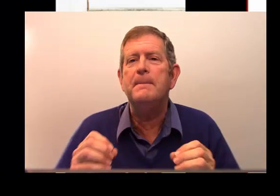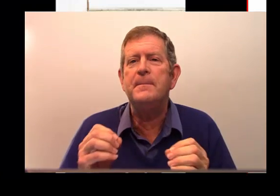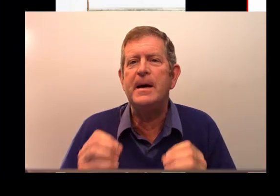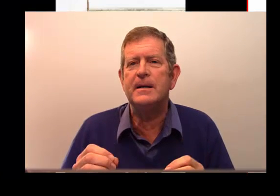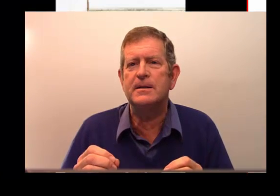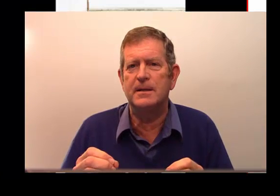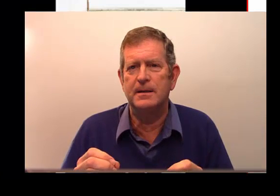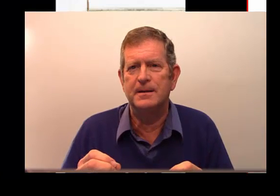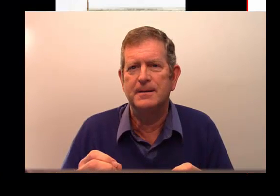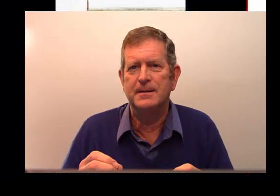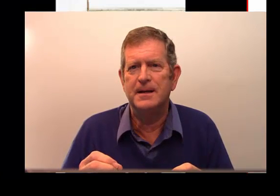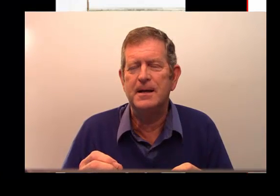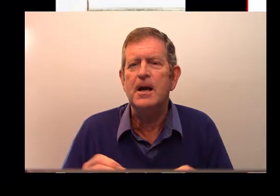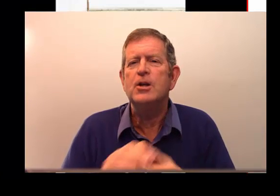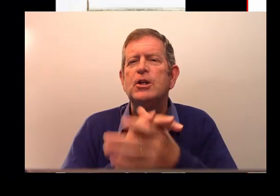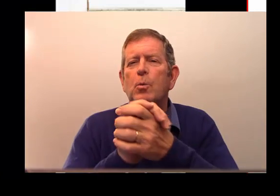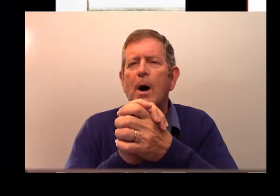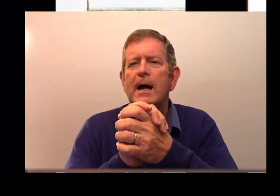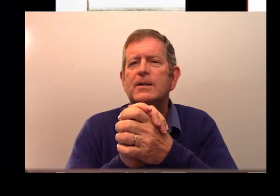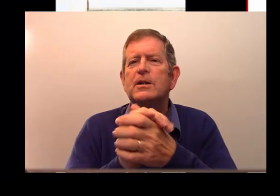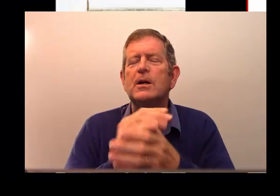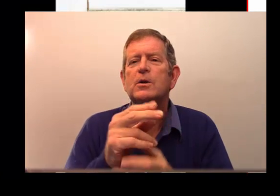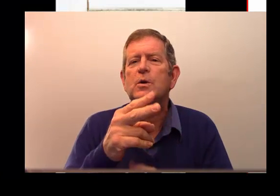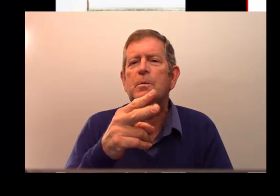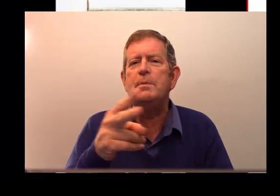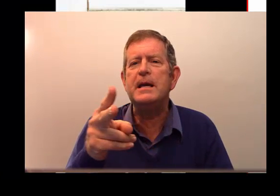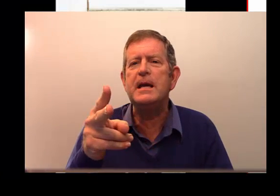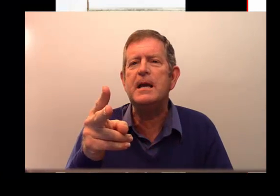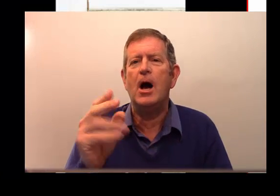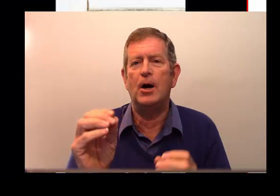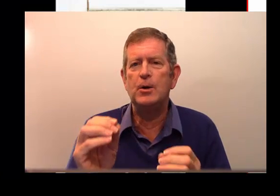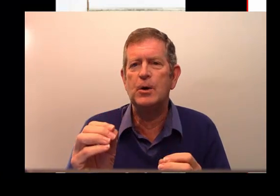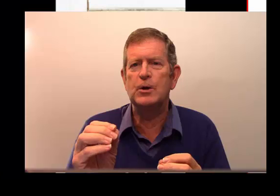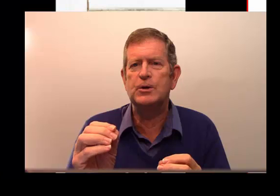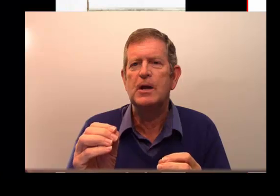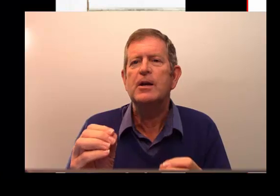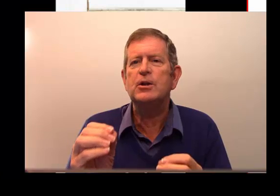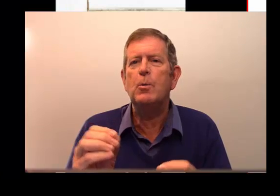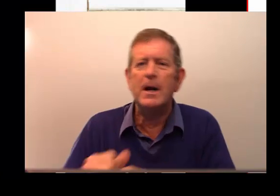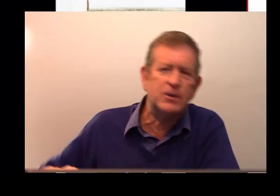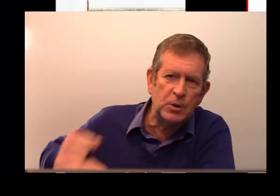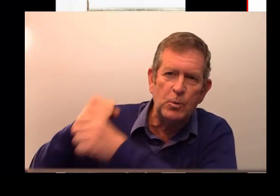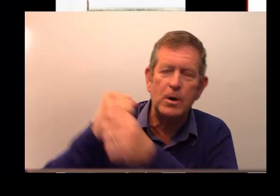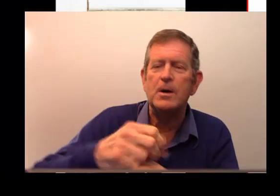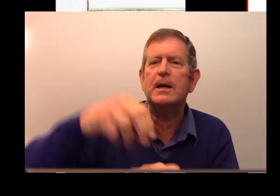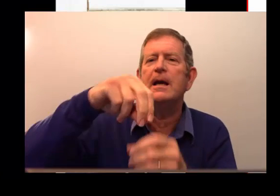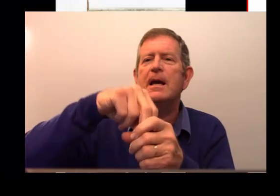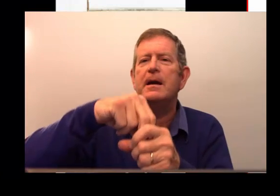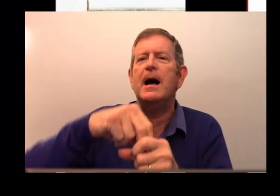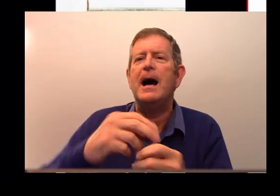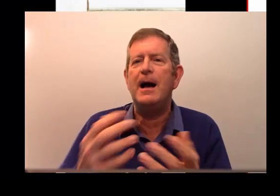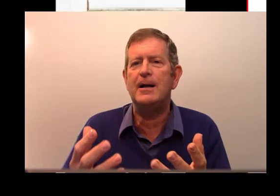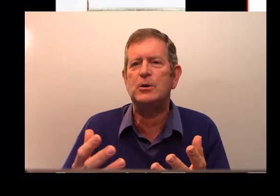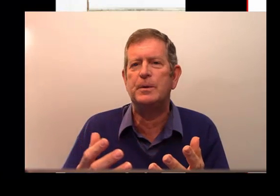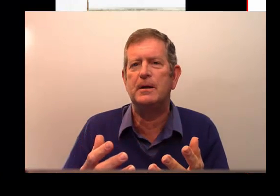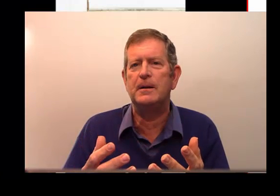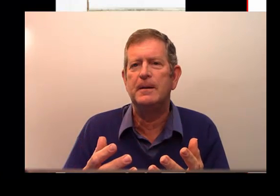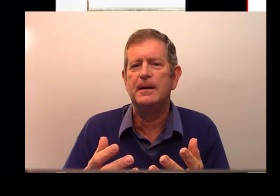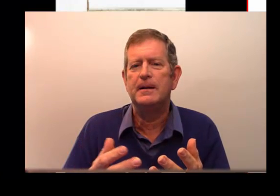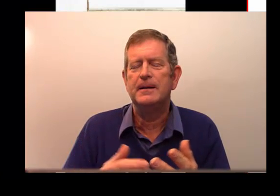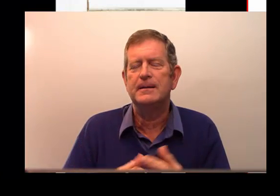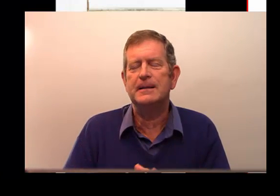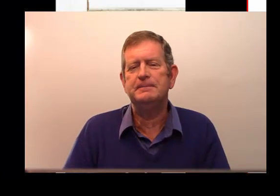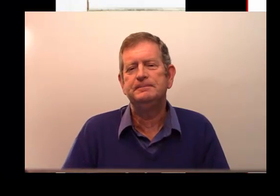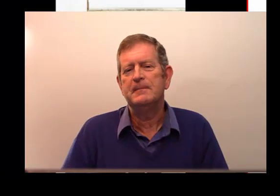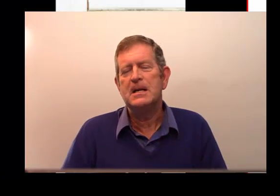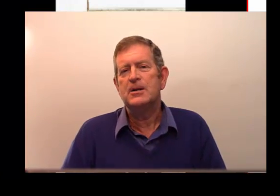studies medicine. She wants to be a nurse. She wants to work in a hospital.